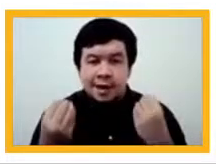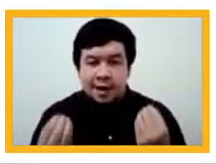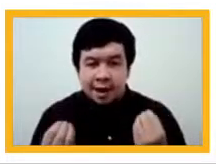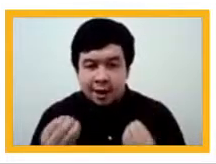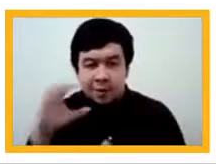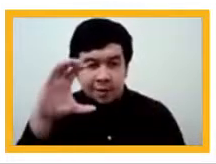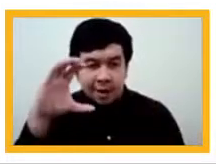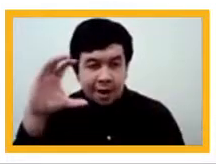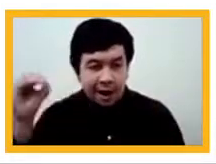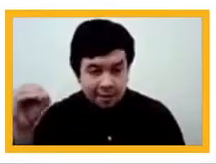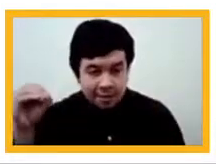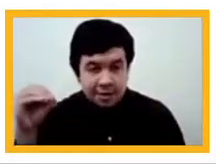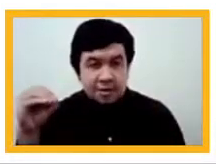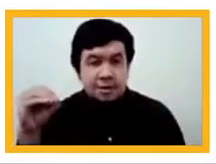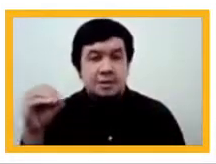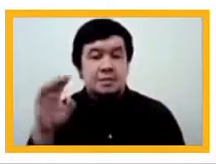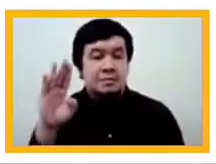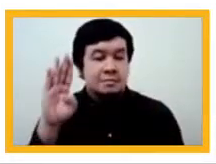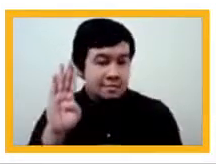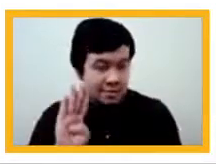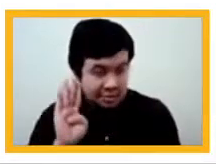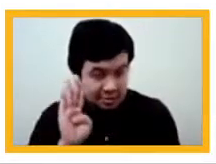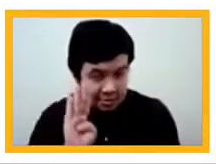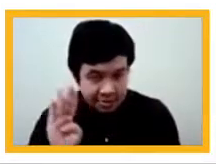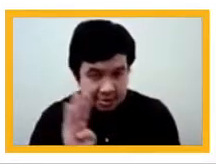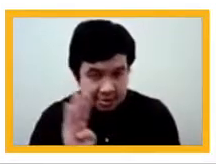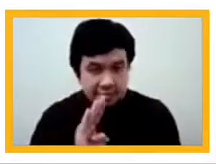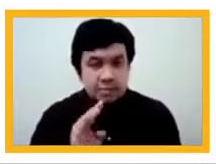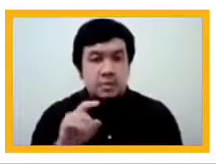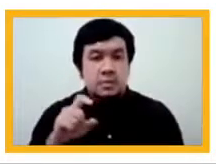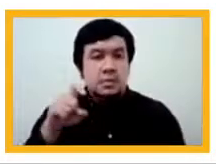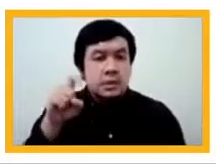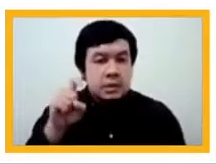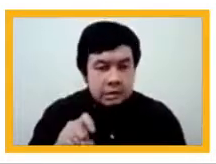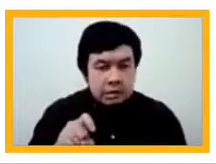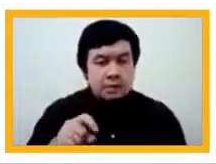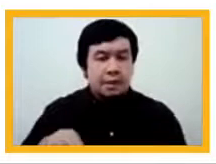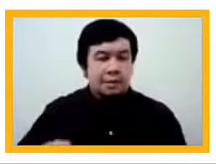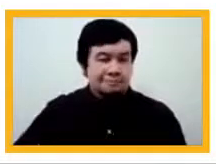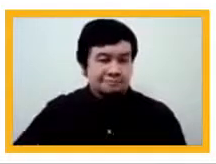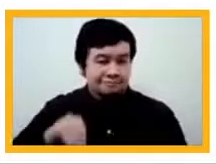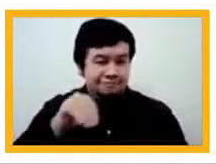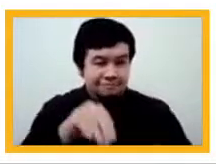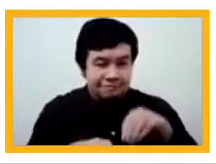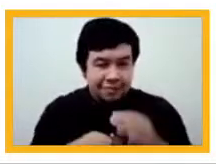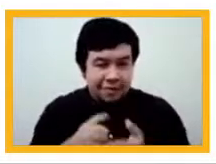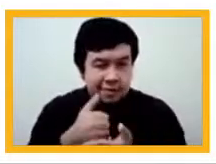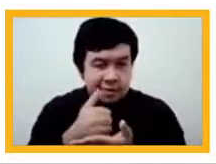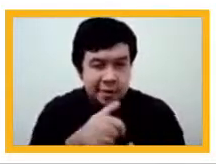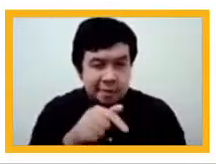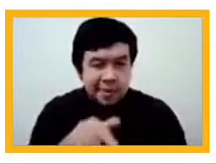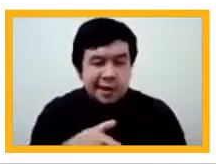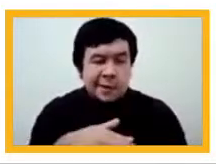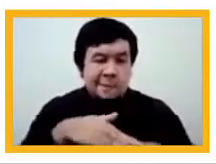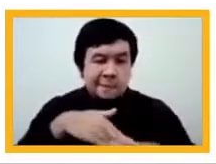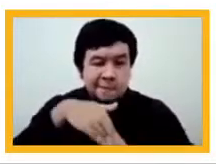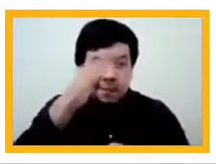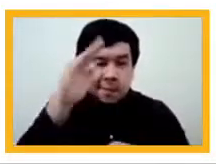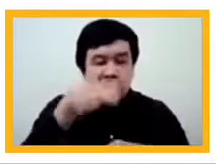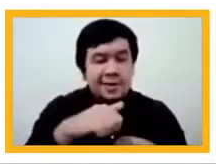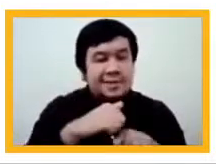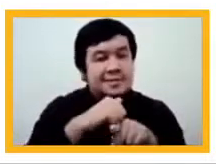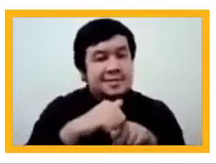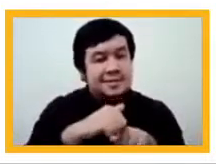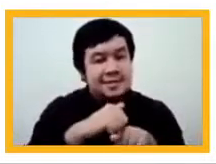input or need to contribute to the building of a skilled development ecosystem, a